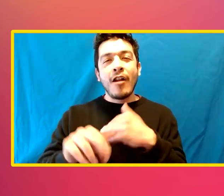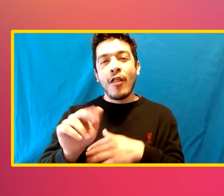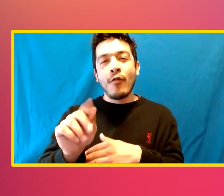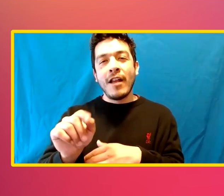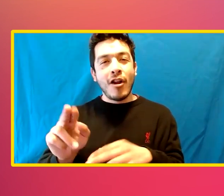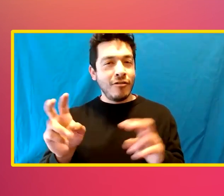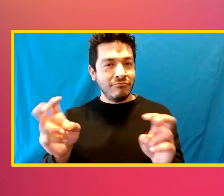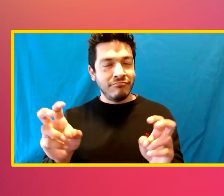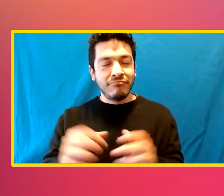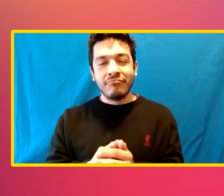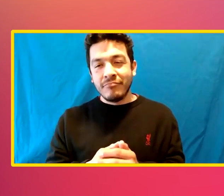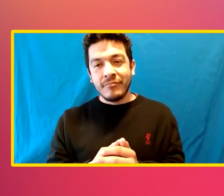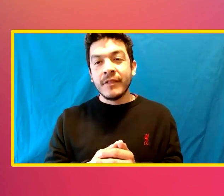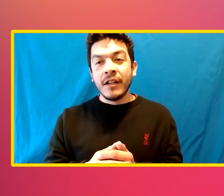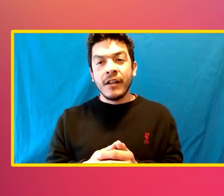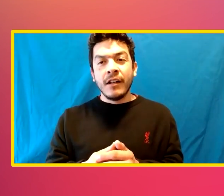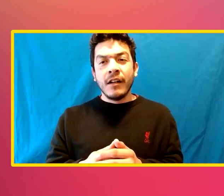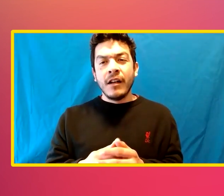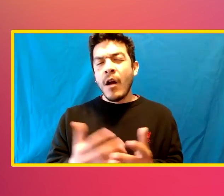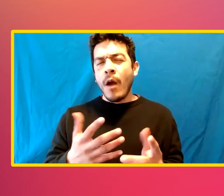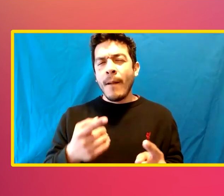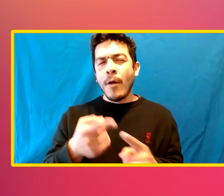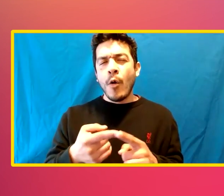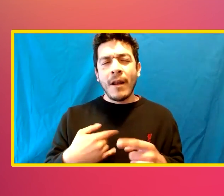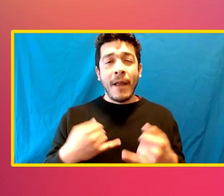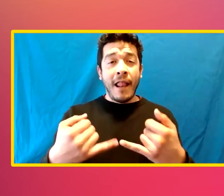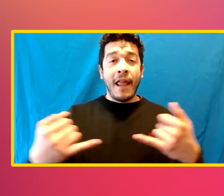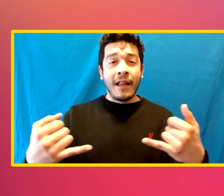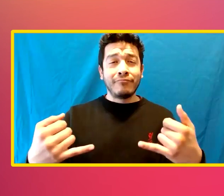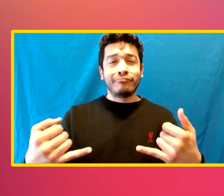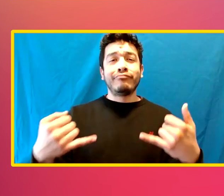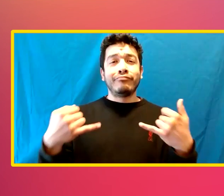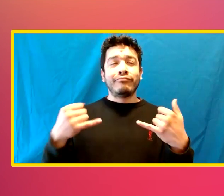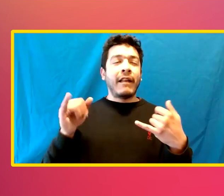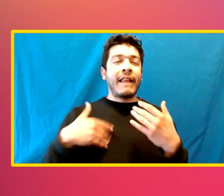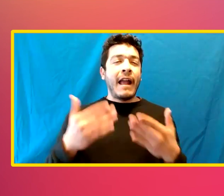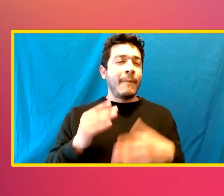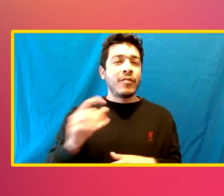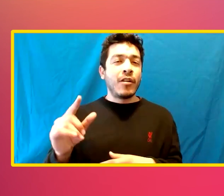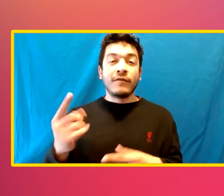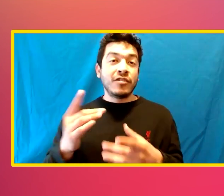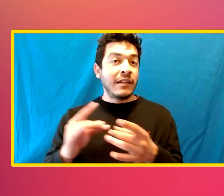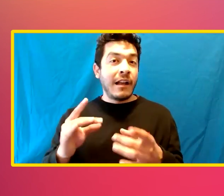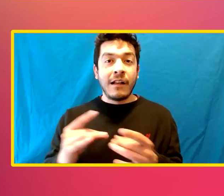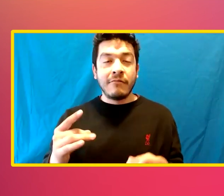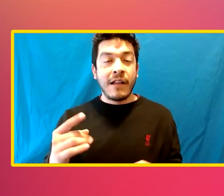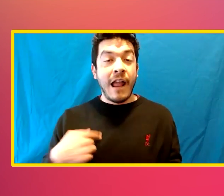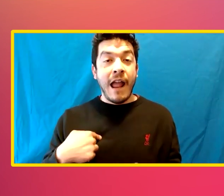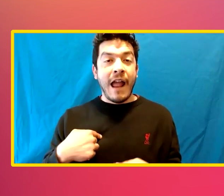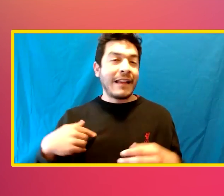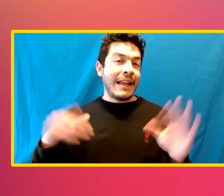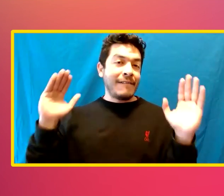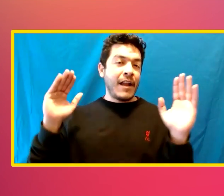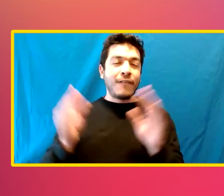At what point am I moving the line so much that I might as well have just said, I give in from the